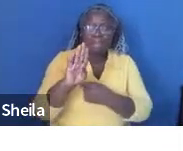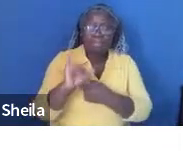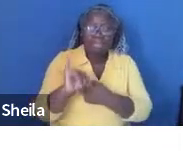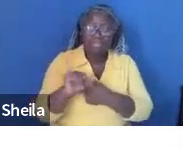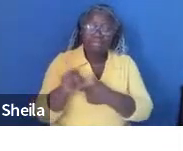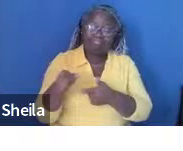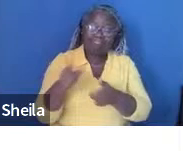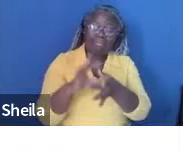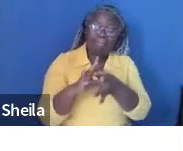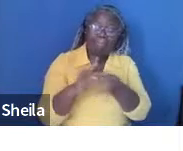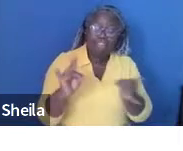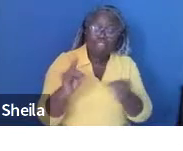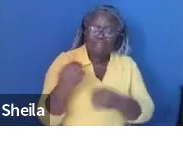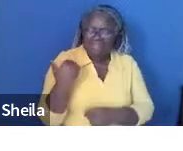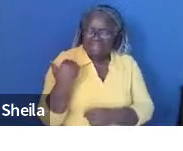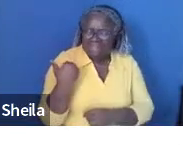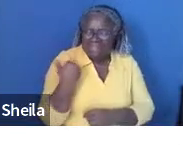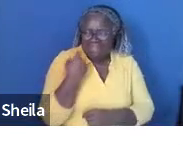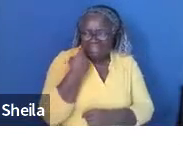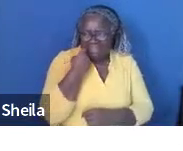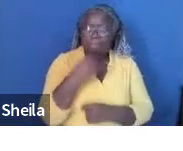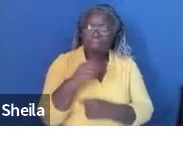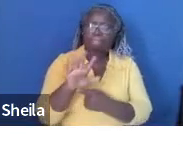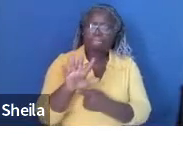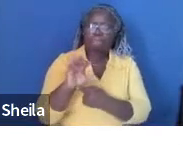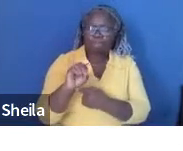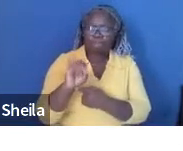508 and ICT. You can email us at